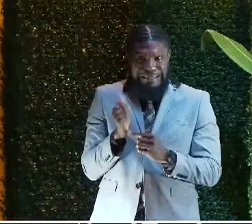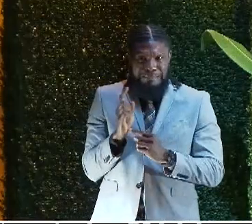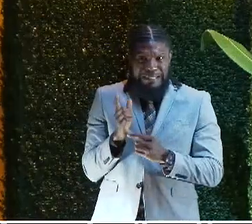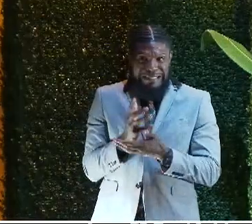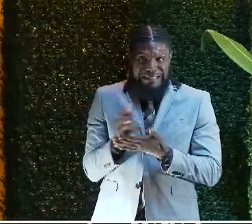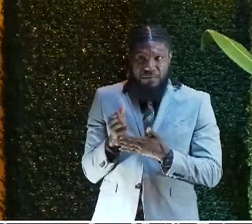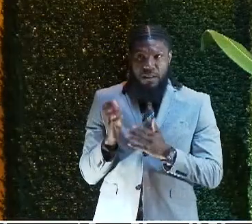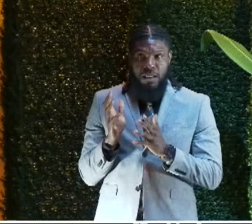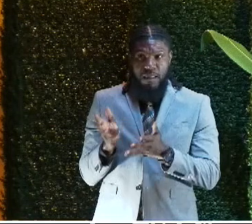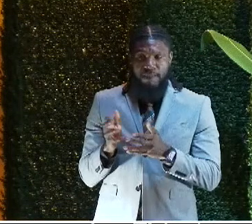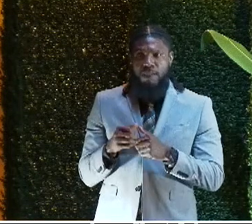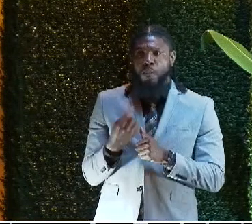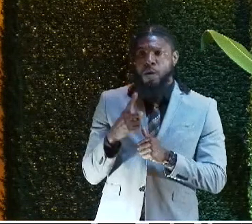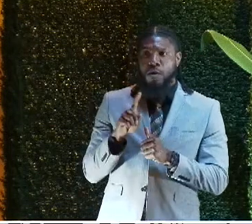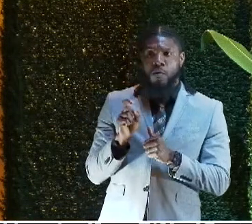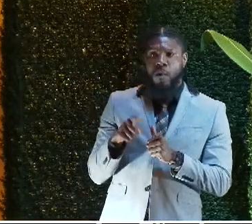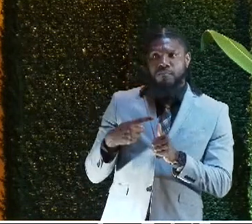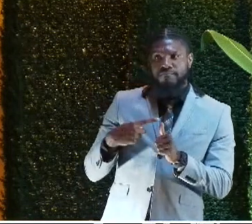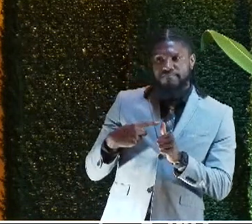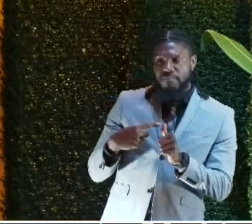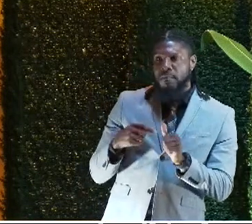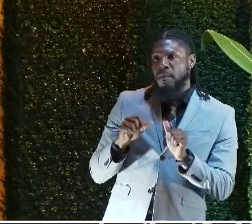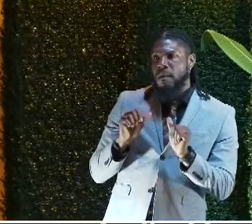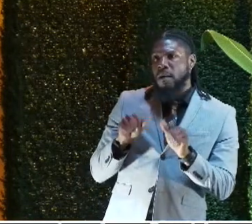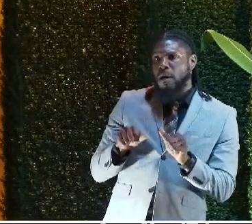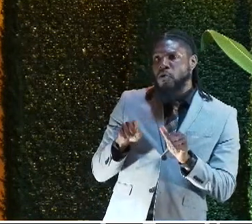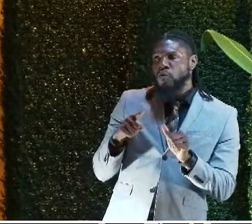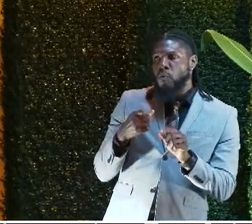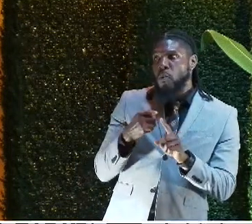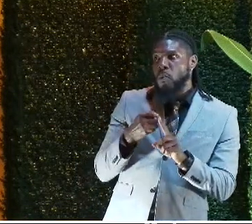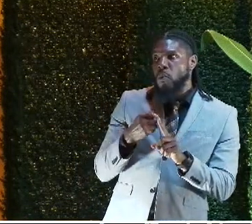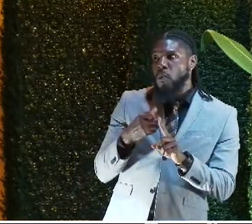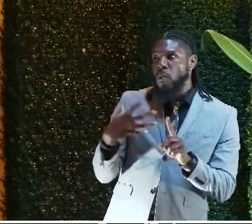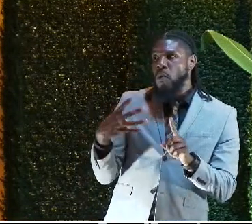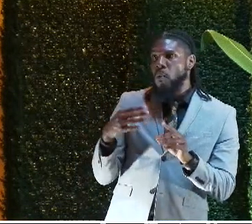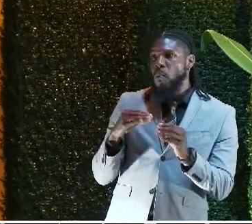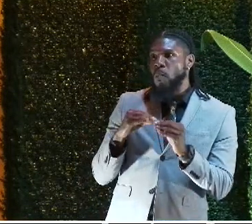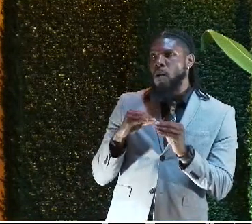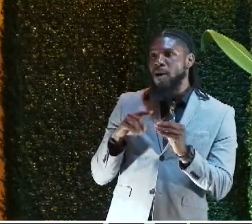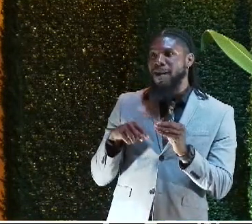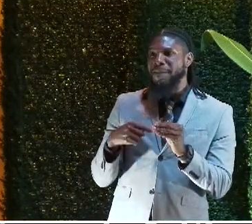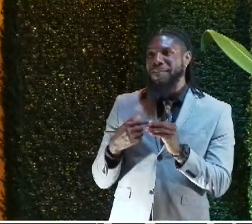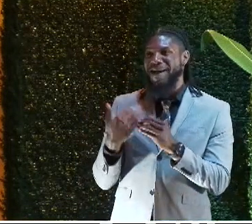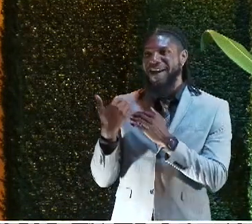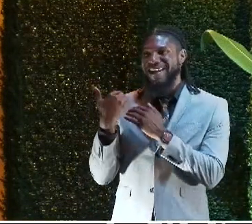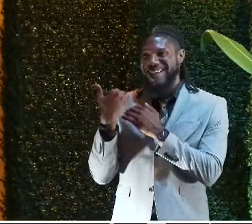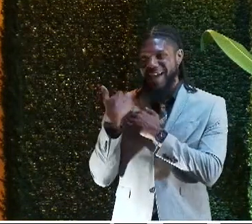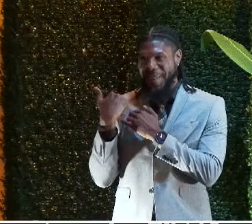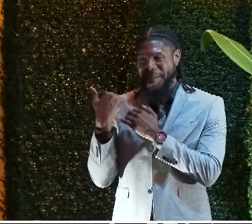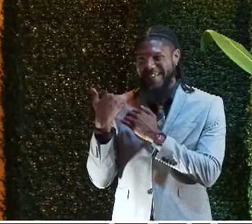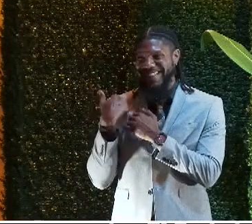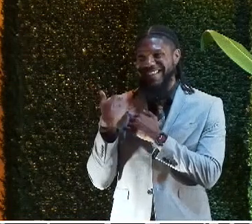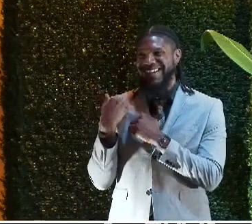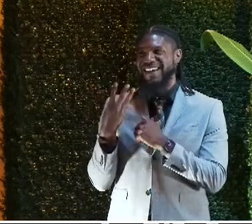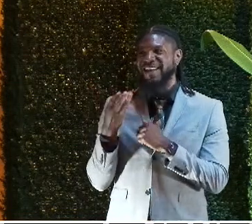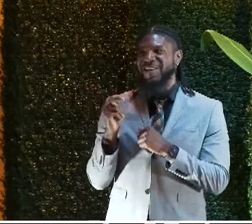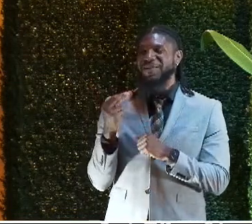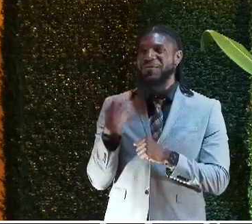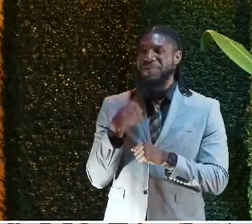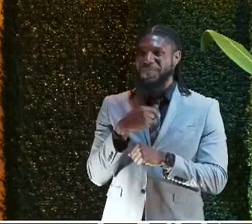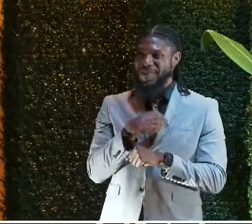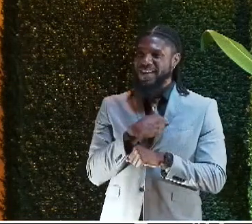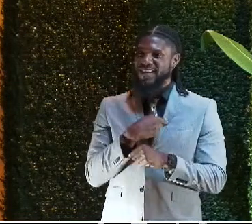of the questions is, can you say more about accountability when we are the ones who have caused the